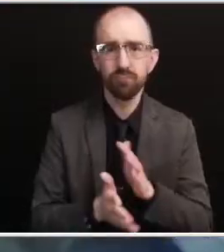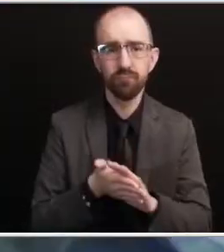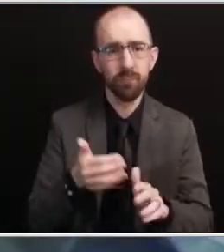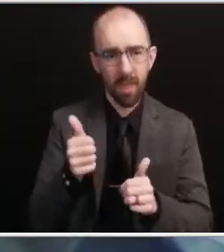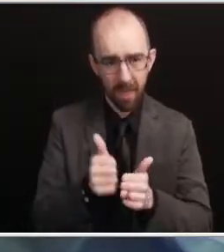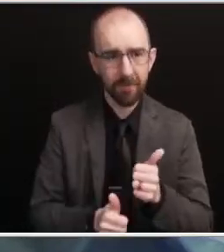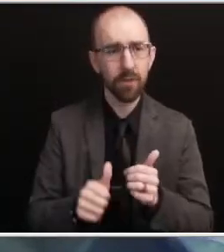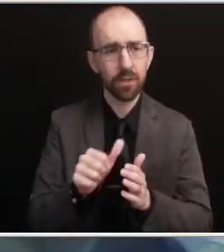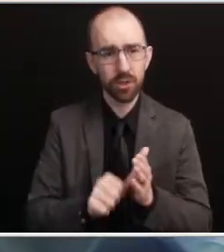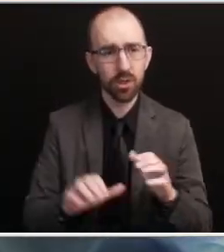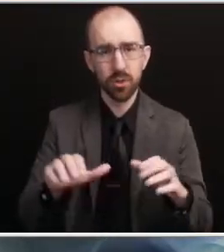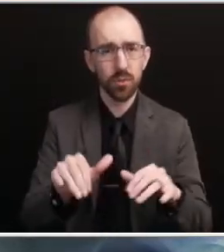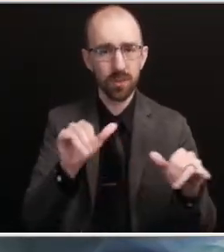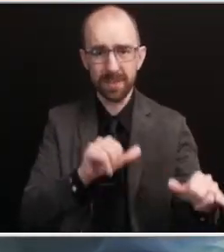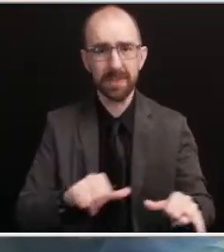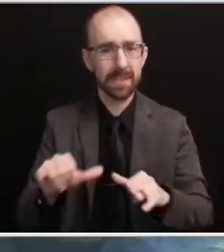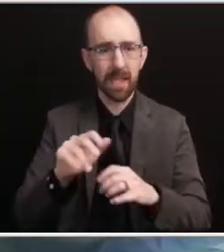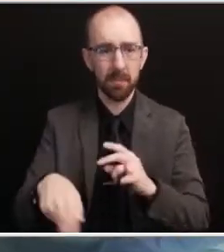way?